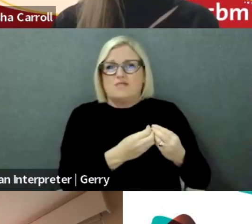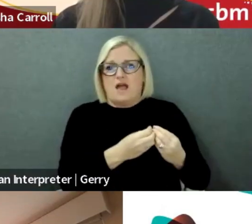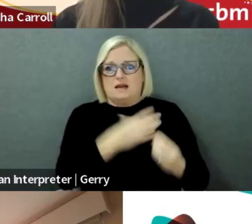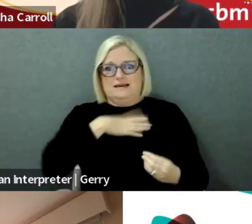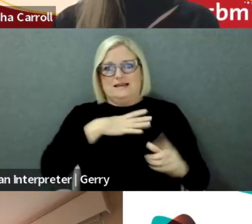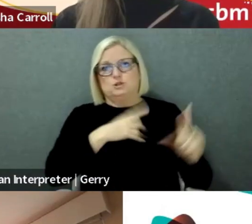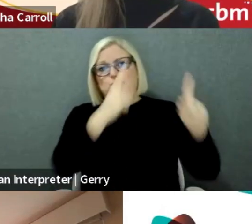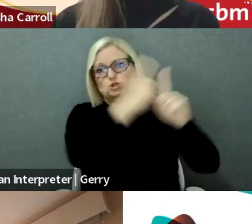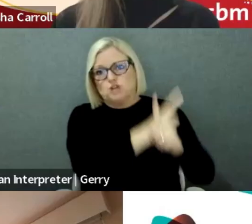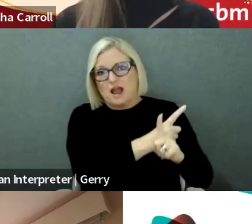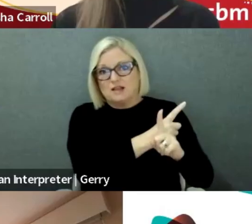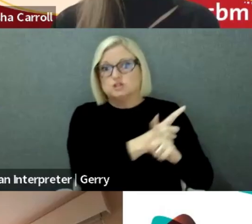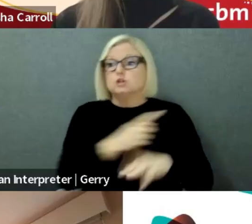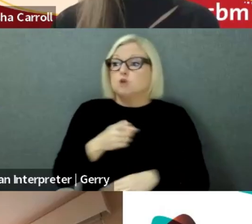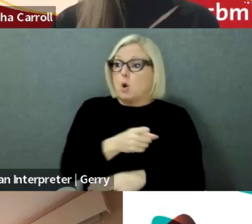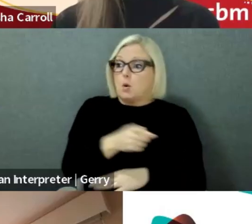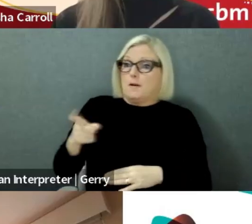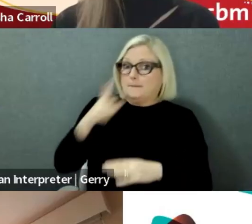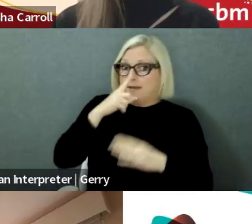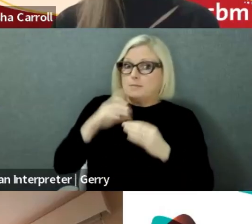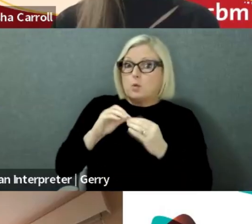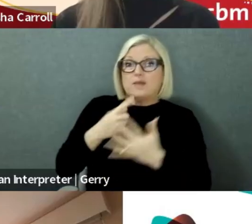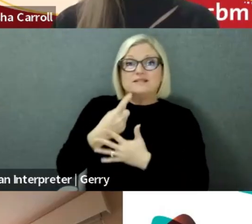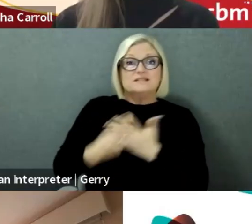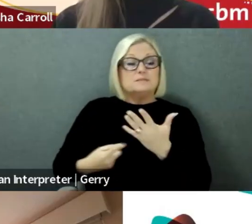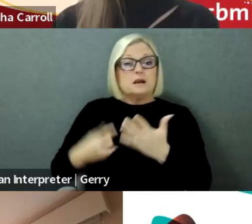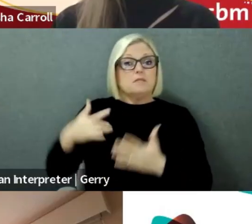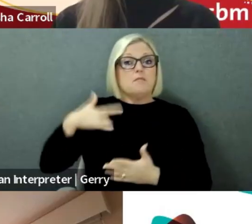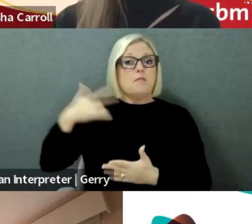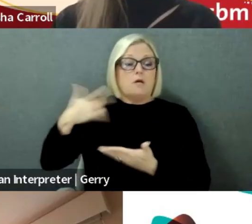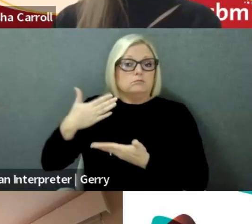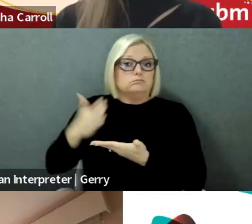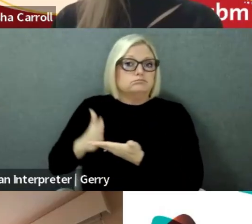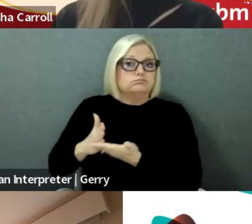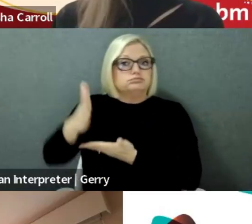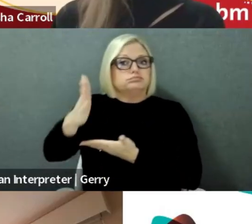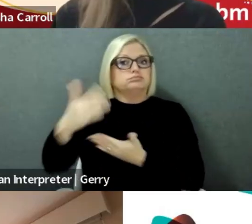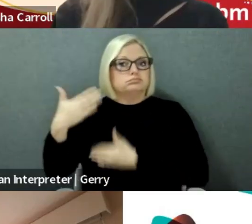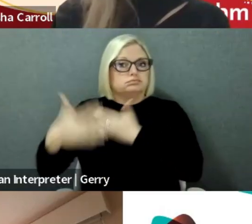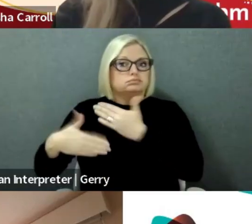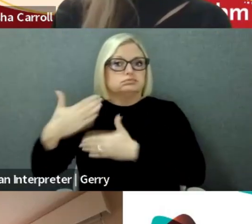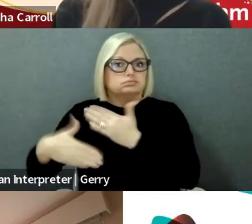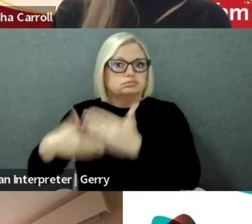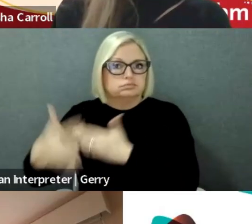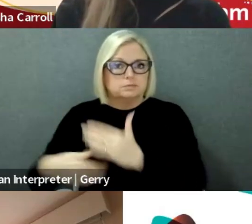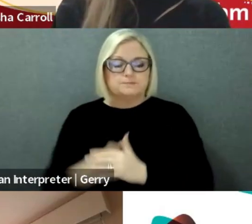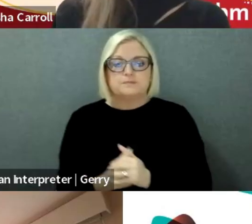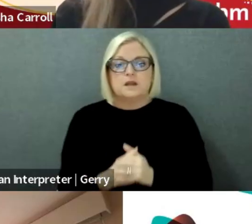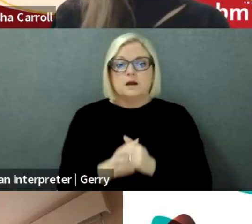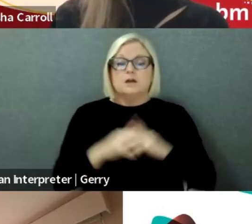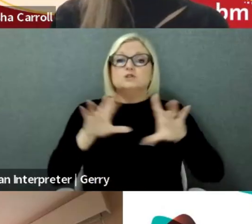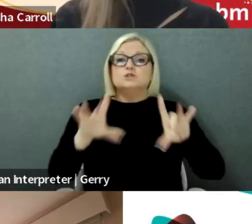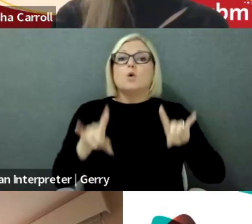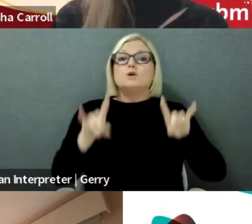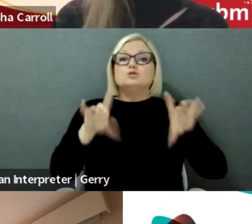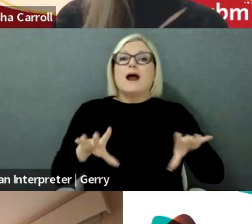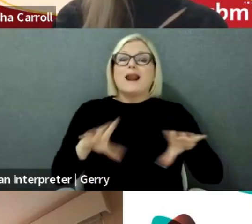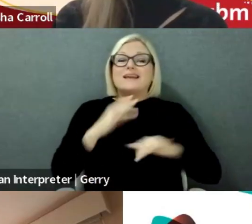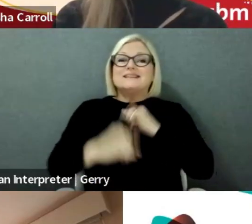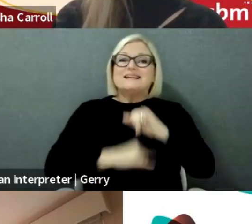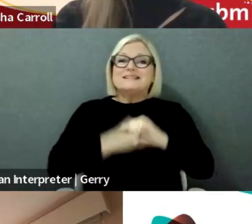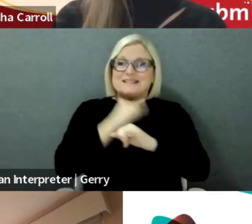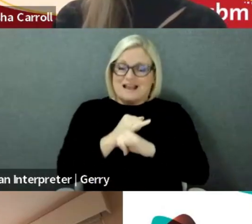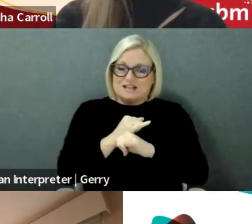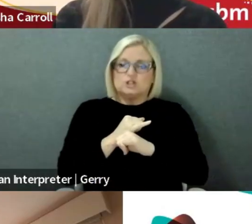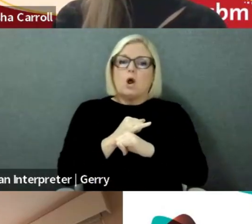fully, including the right to live independently and be included in their communities. Australia's international engagement in this space is guided by